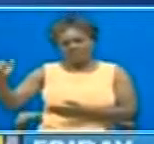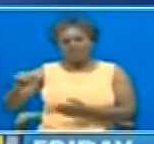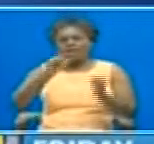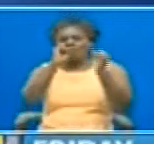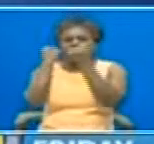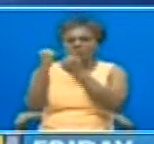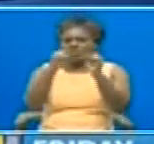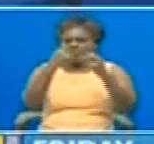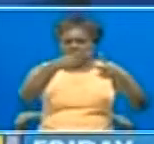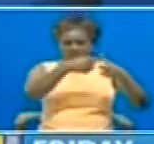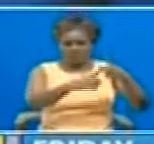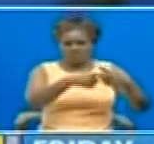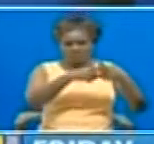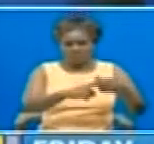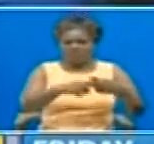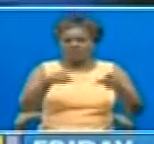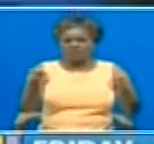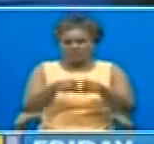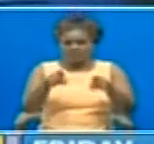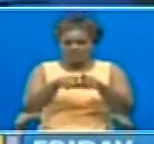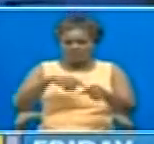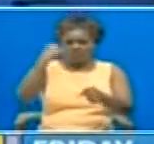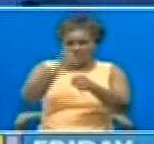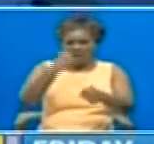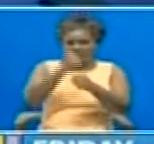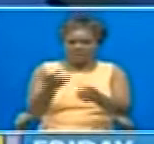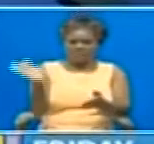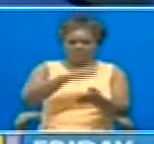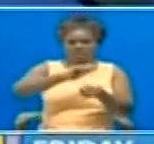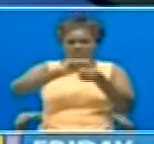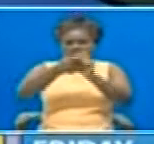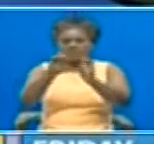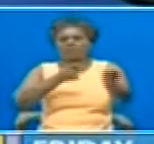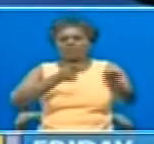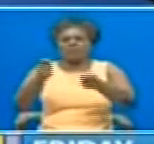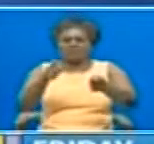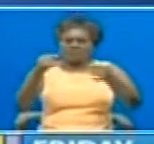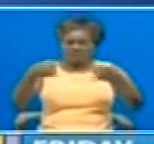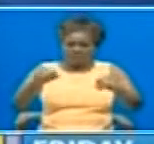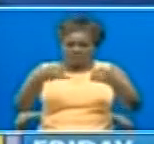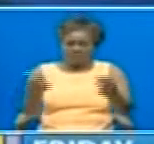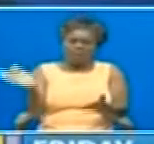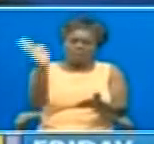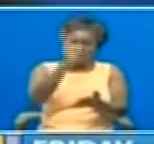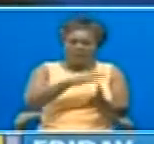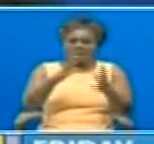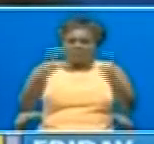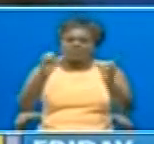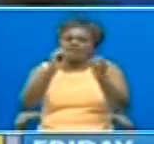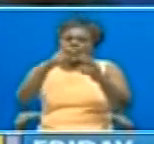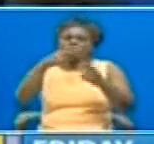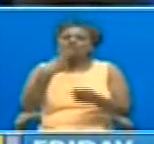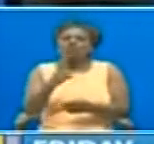Mumias Sugar Company has announced its restructuring operations and changes in management as they try to return the country's largest sugar